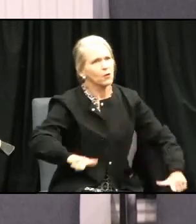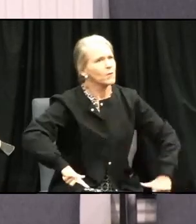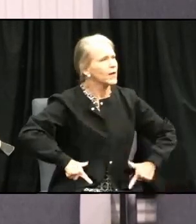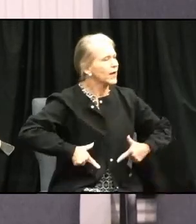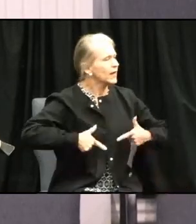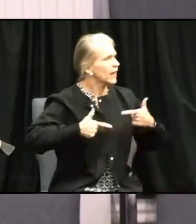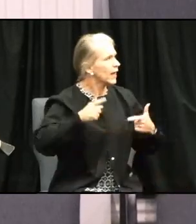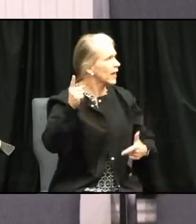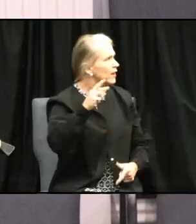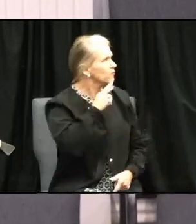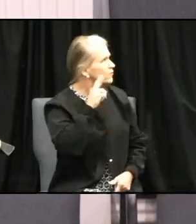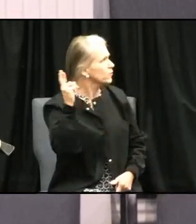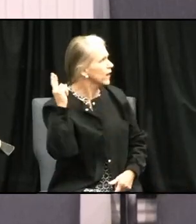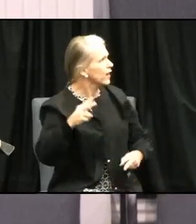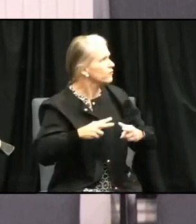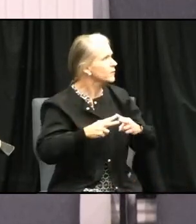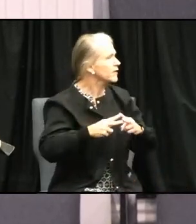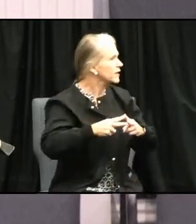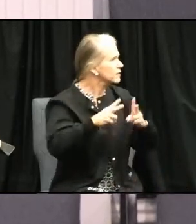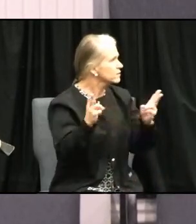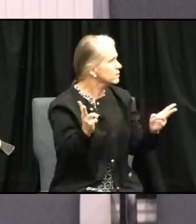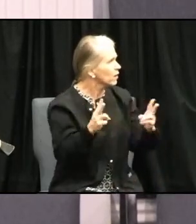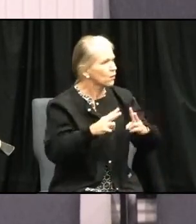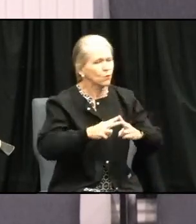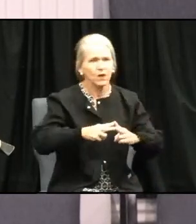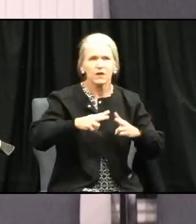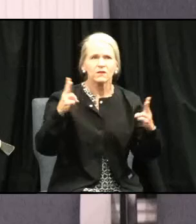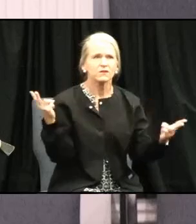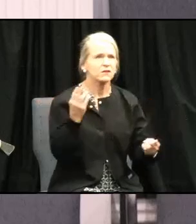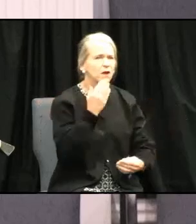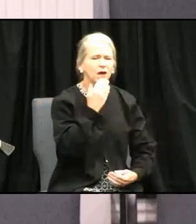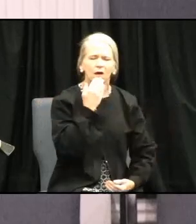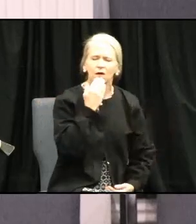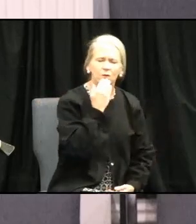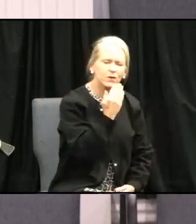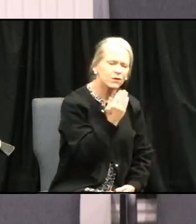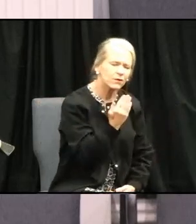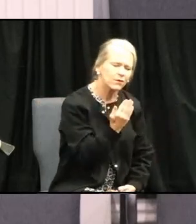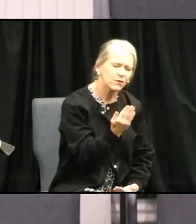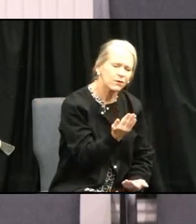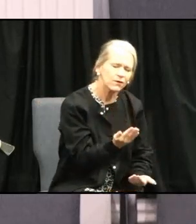and all my life you have been so, so